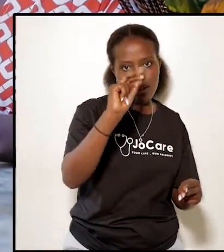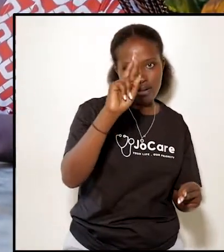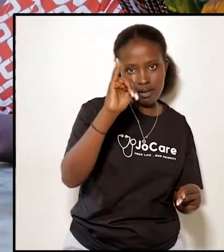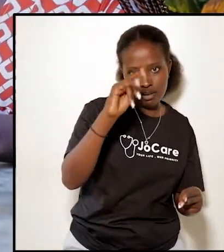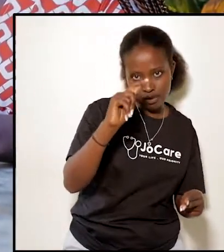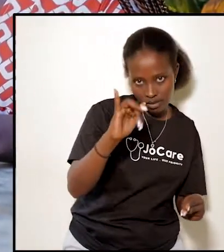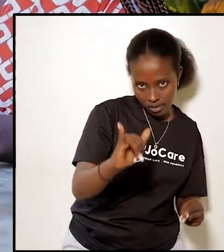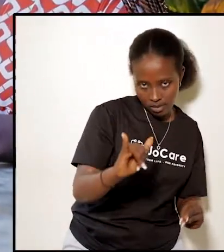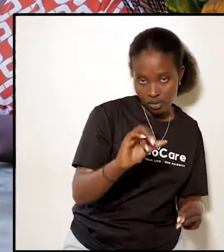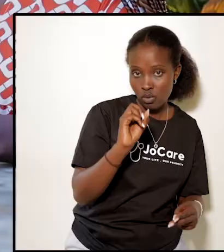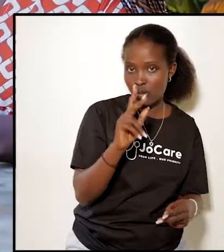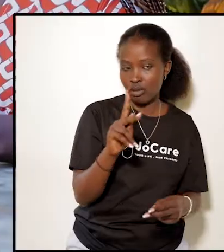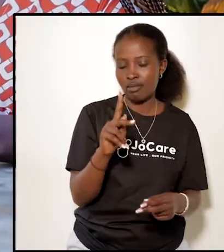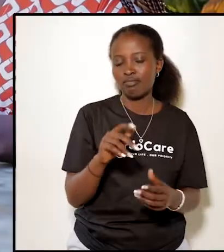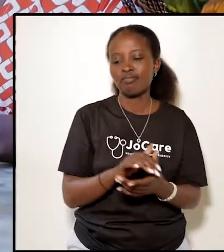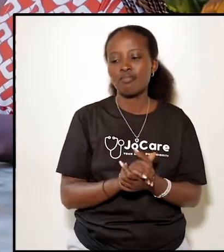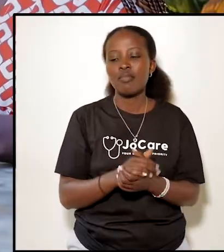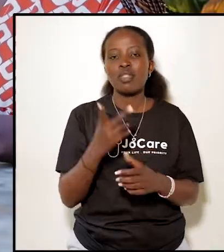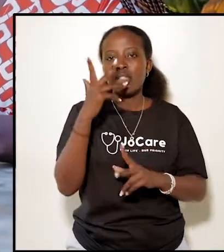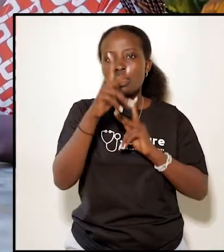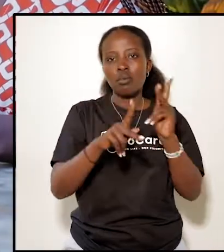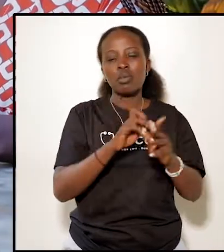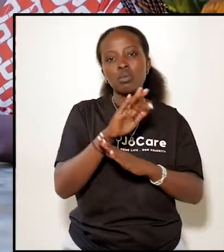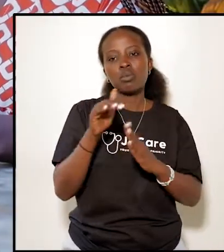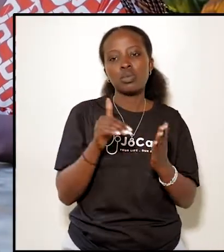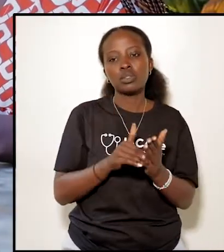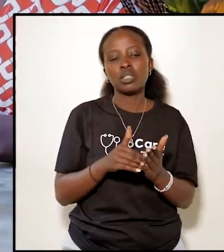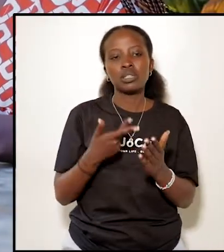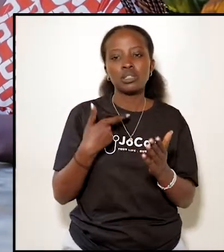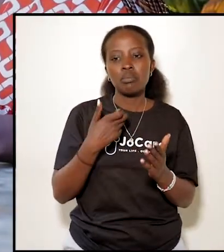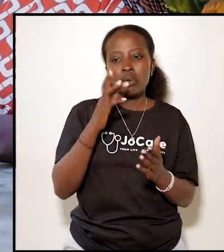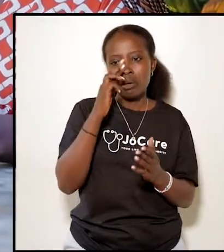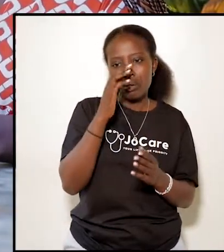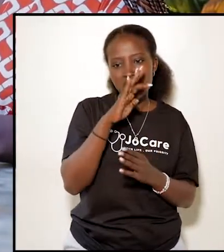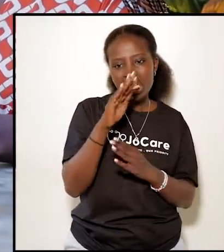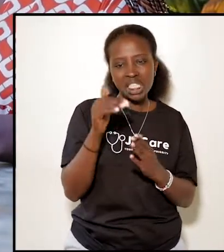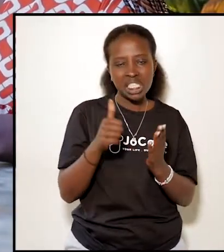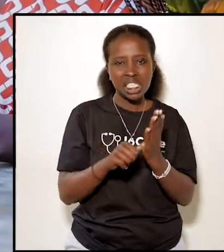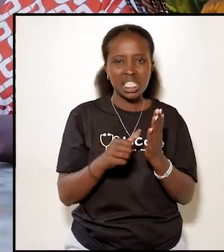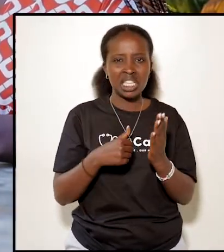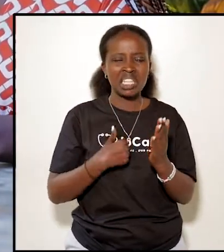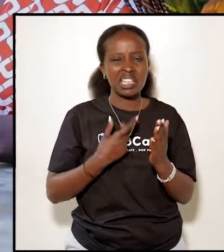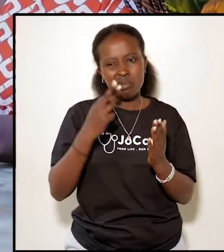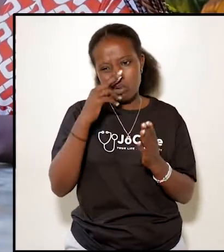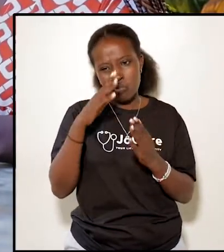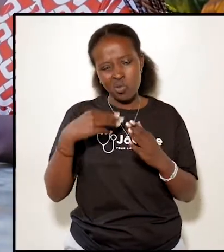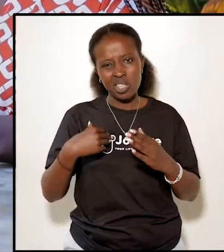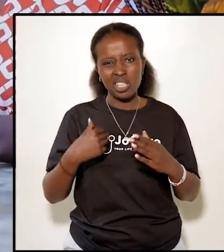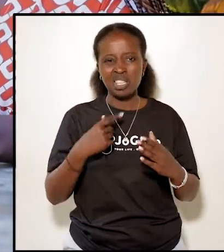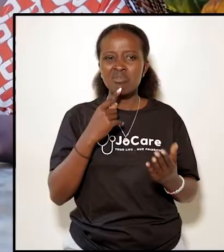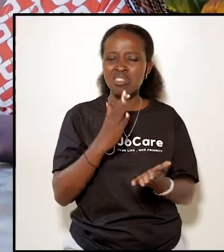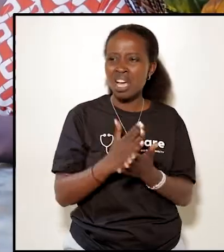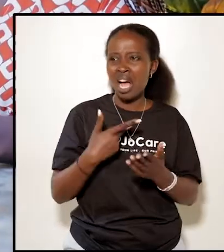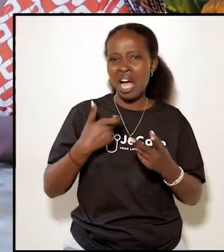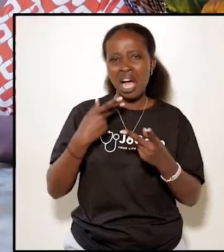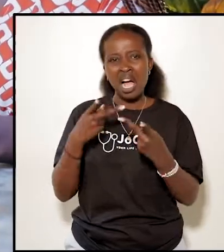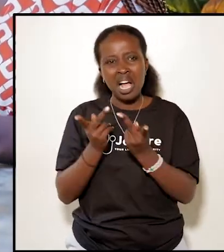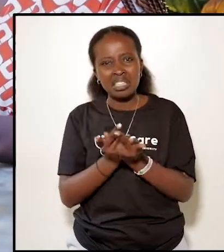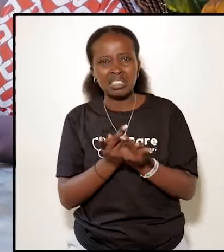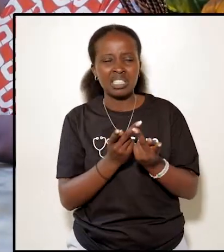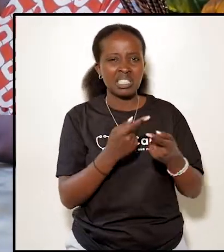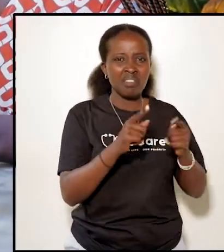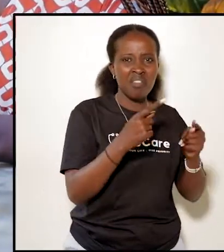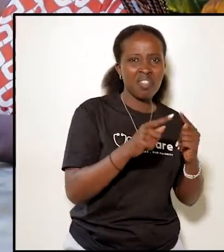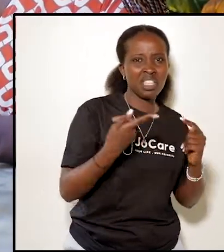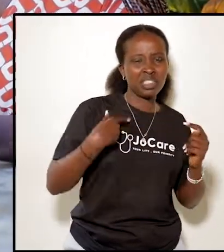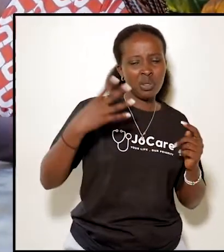of PCOS. Yes. The people may have the acne, the lots of hair. Yes, yes, yes. Acne, hair,